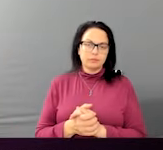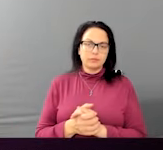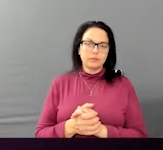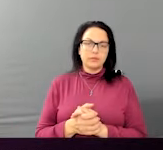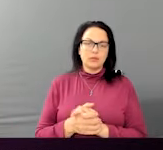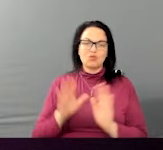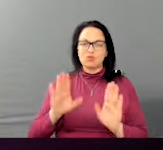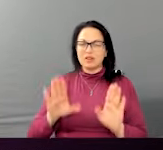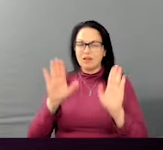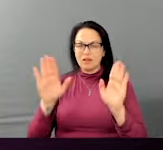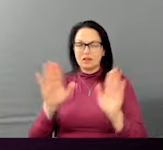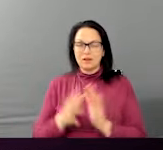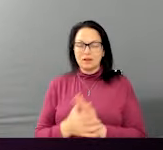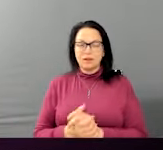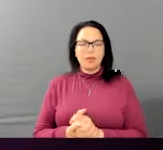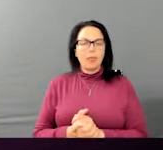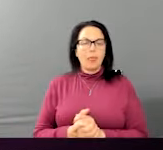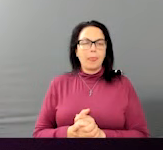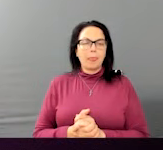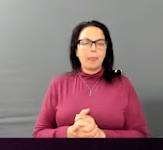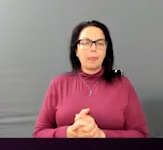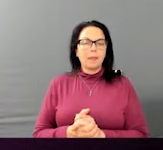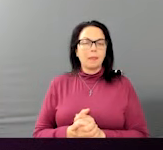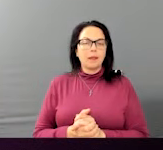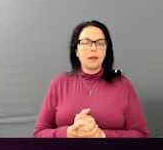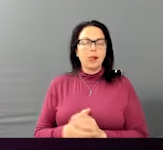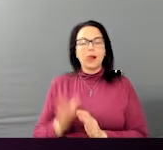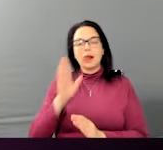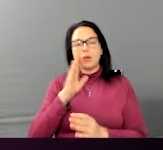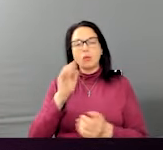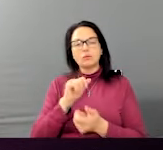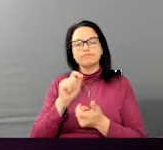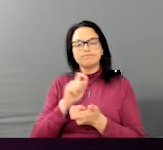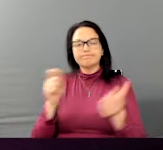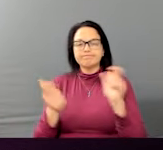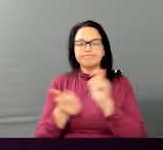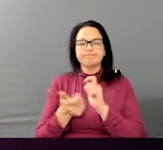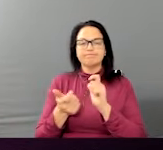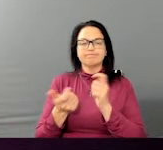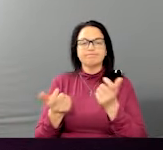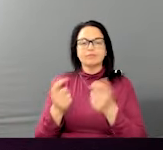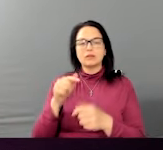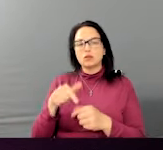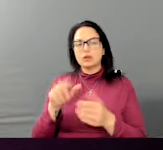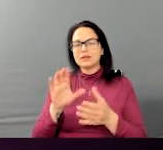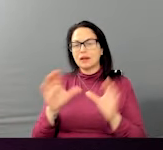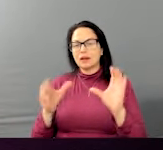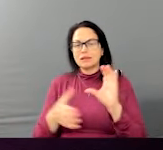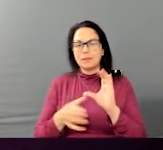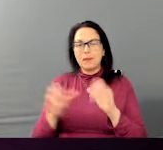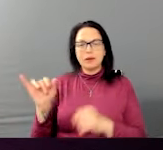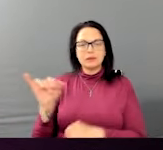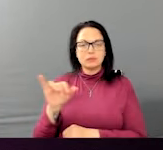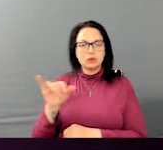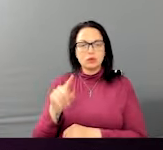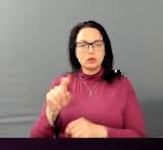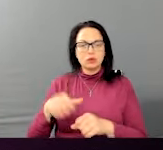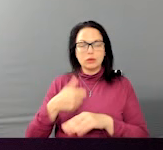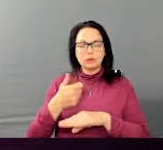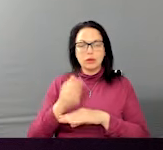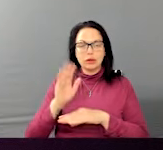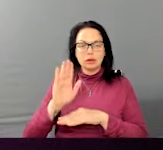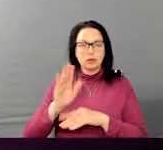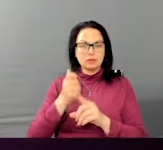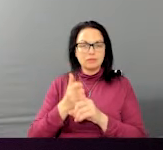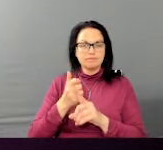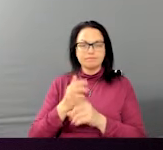teams. So yes, it allows you to adapt to change. It's also customizable. This is stacks again. So you can make your own stacks. We've already got a